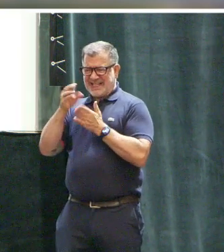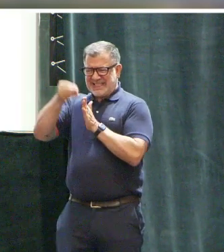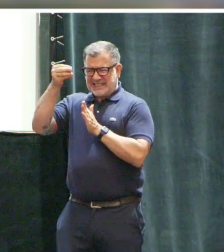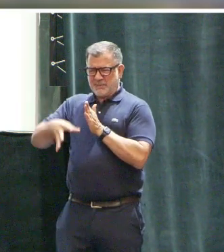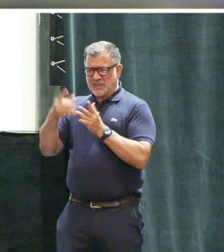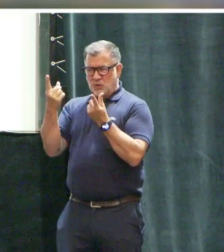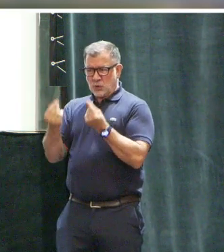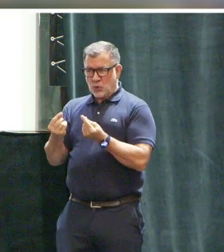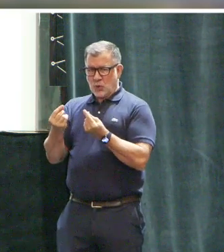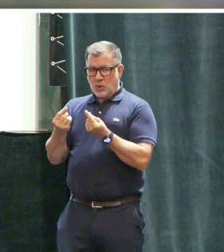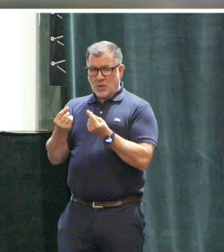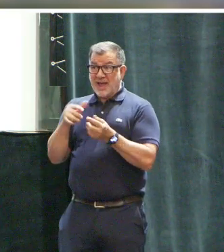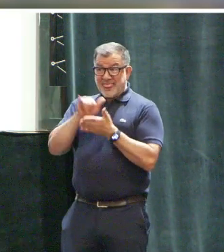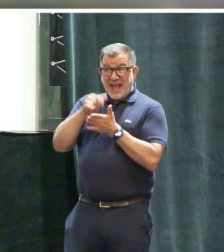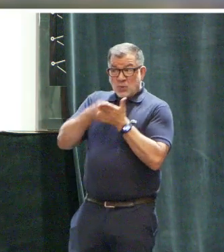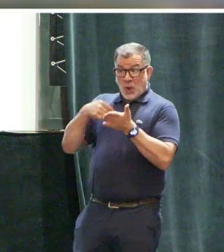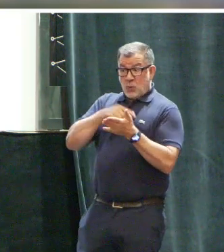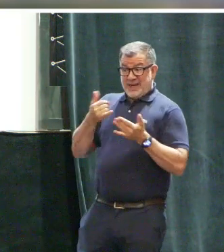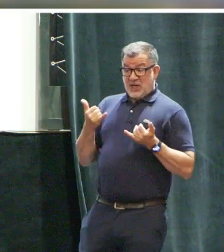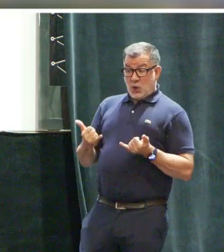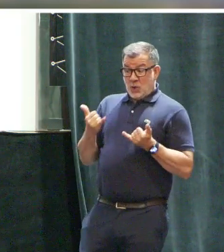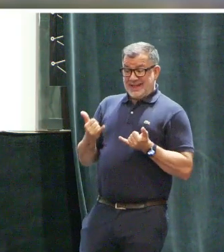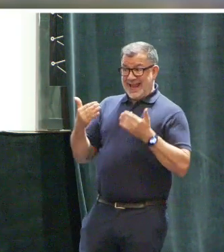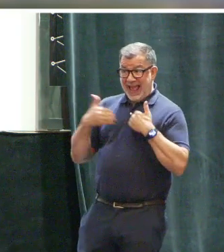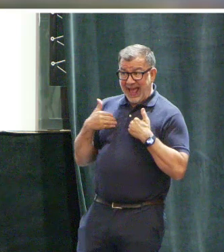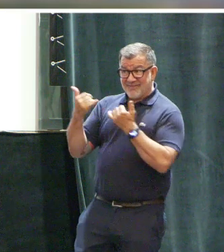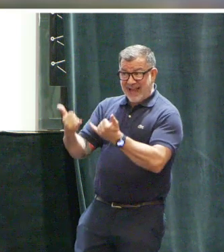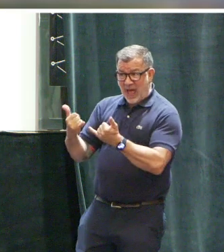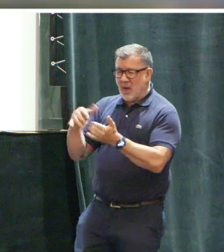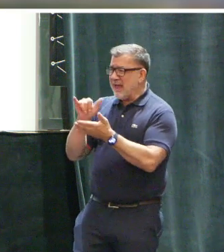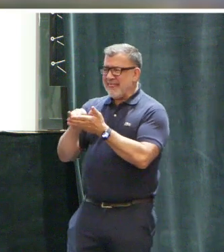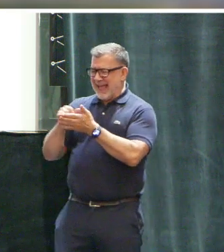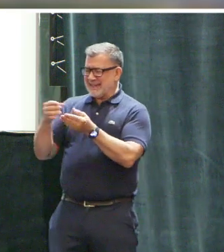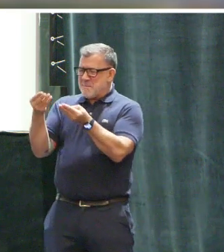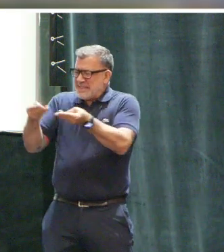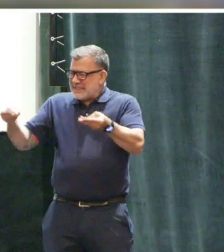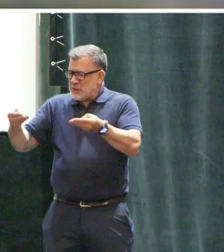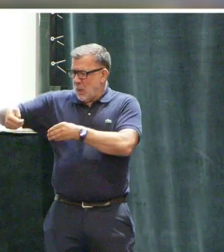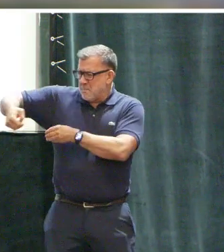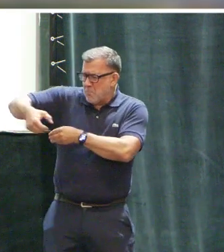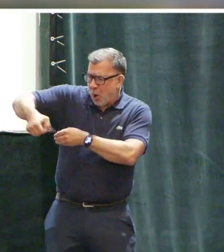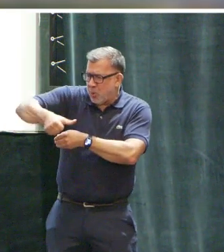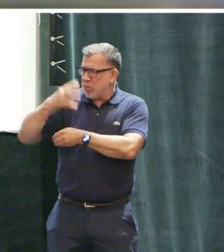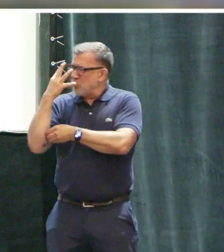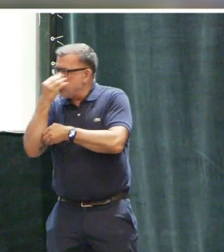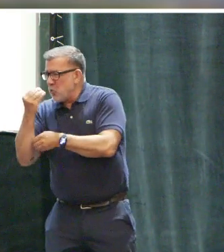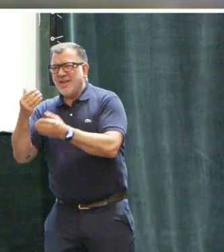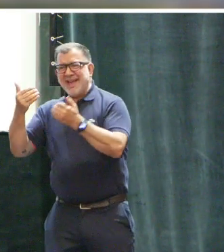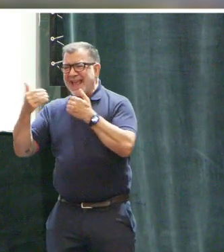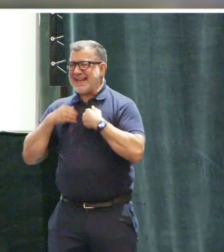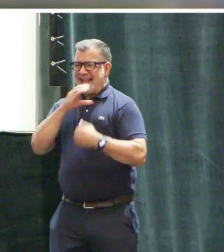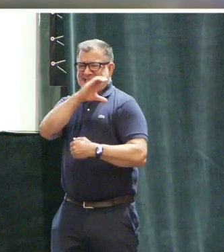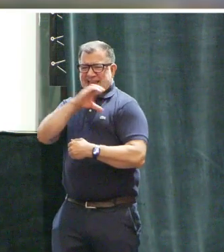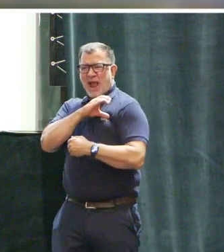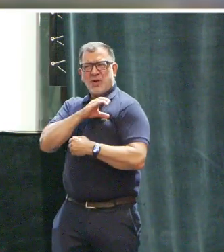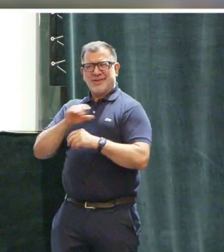saying that it is what we currently have. It's a materiality that adds character beyond concrete and has a different feel, a